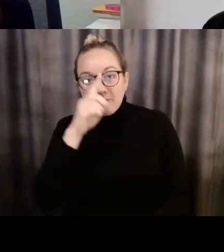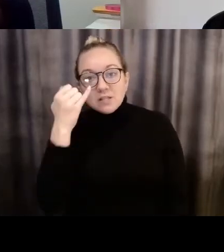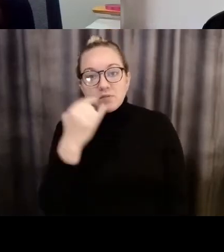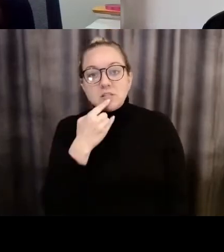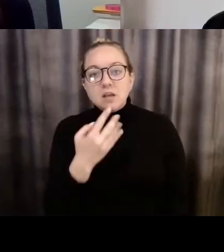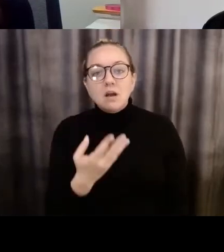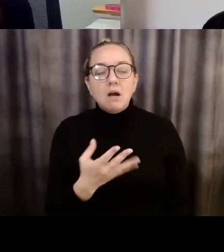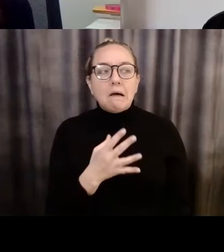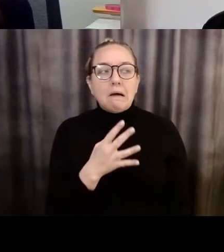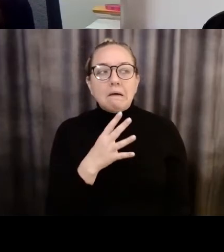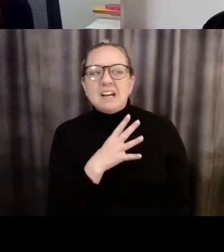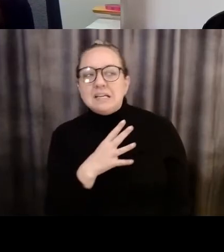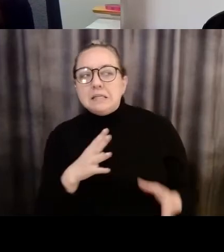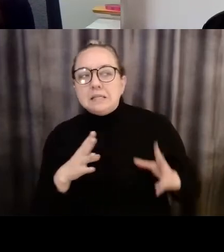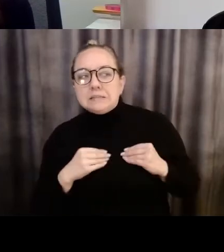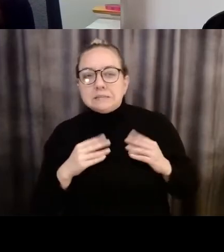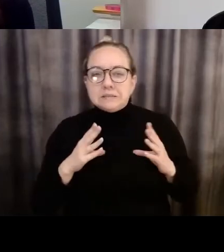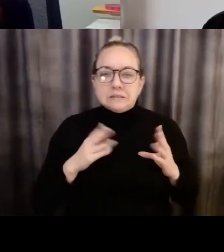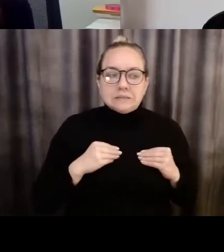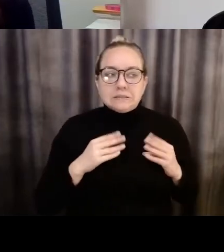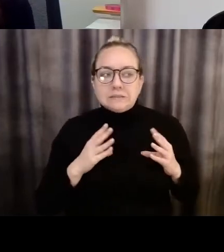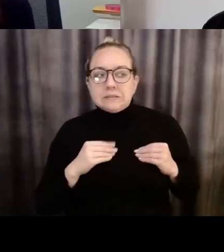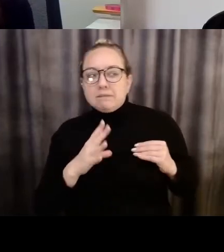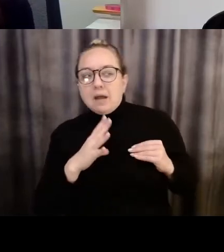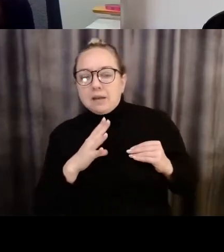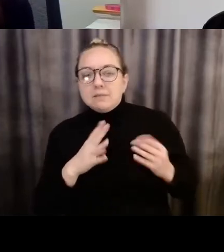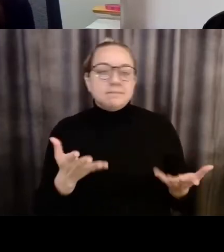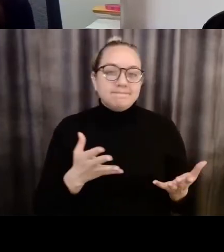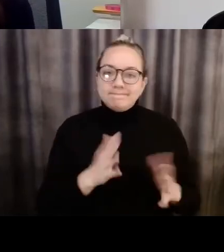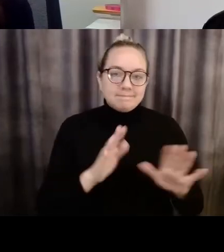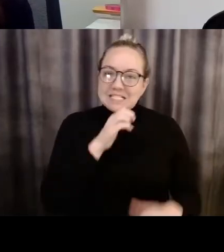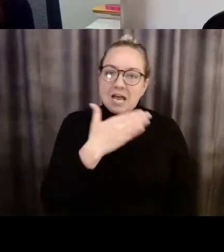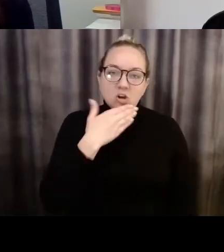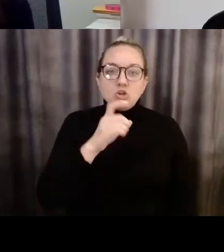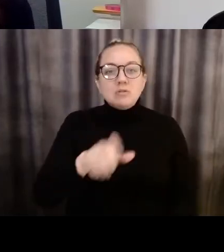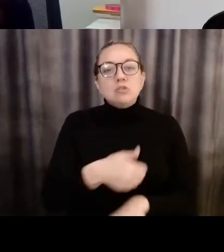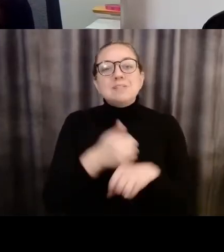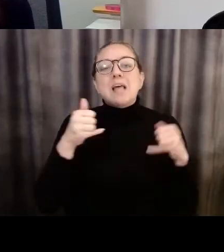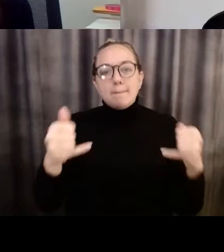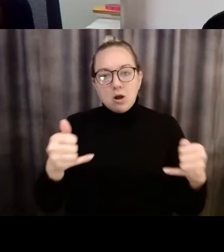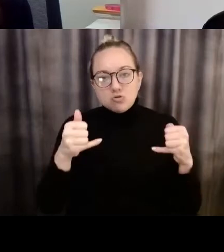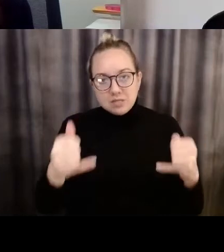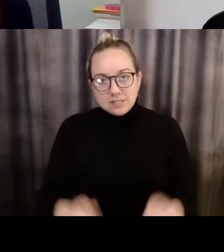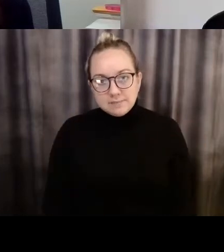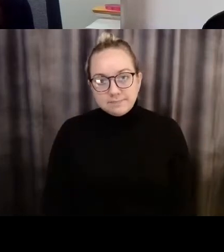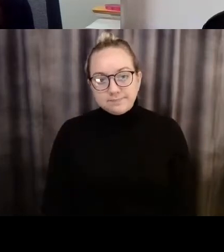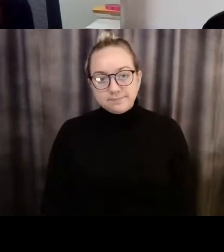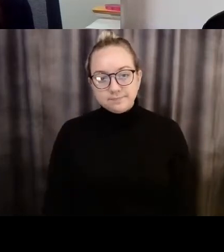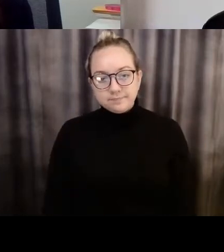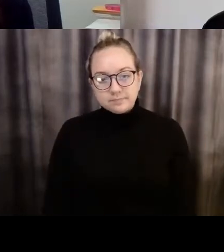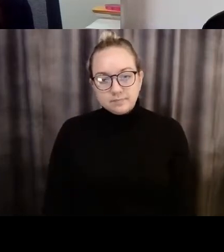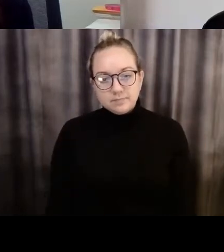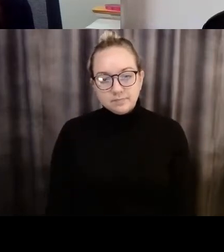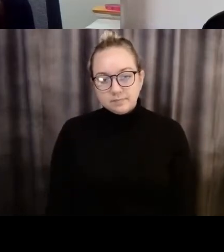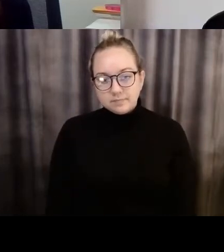time, yes, that time, then you're not going to have that. And that's what boundaries are, right? You got to set those. So really having those, because